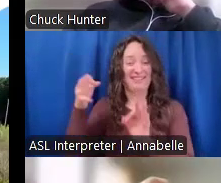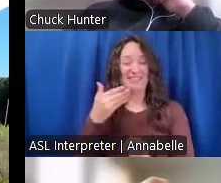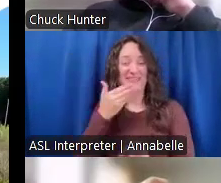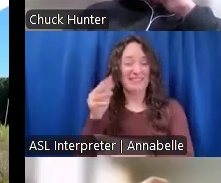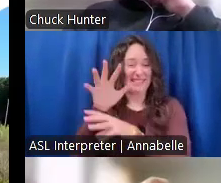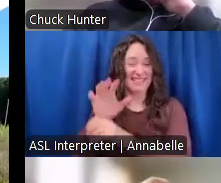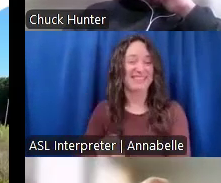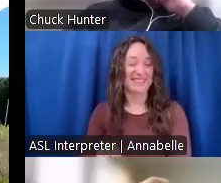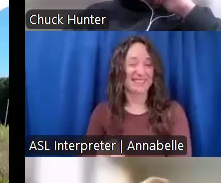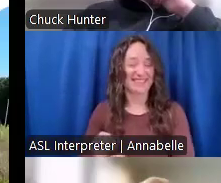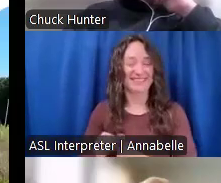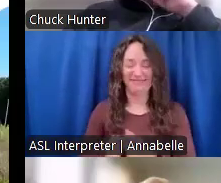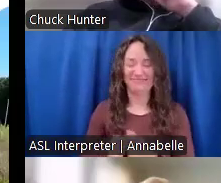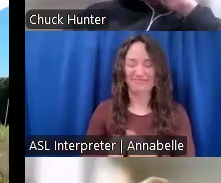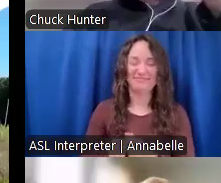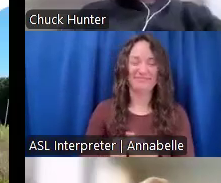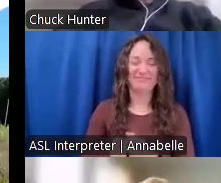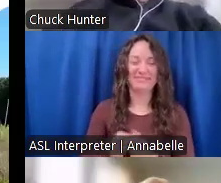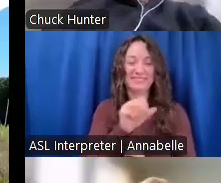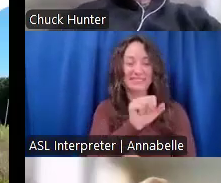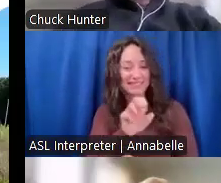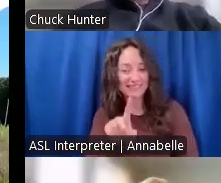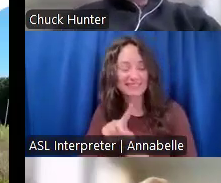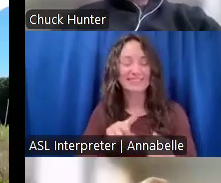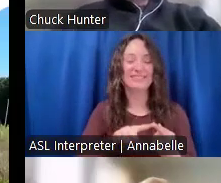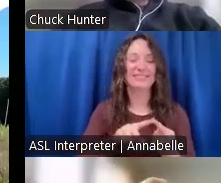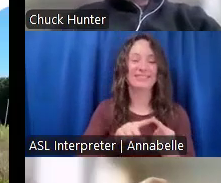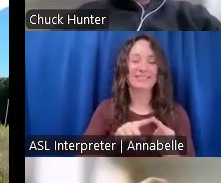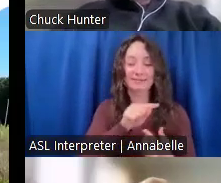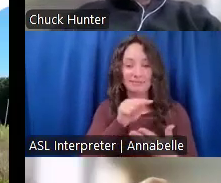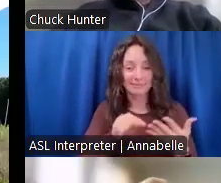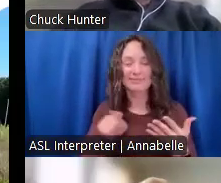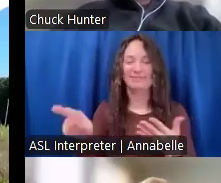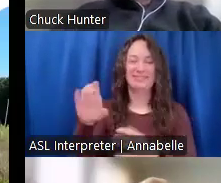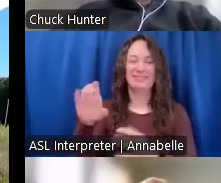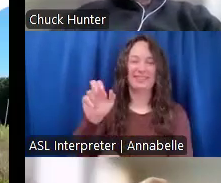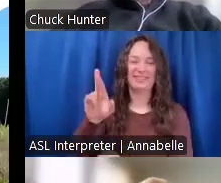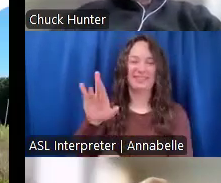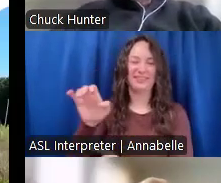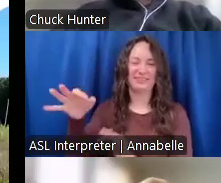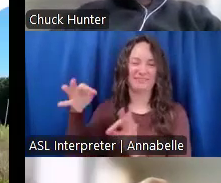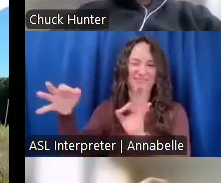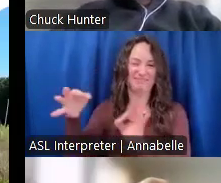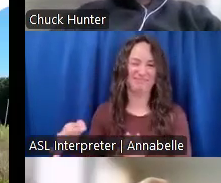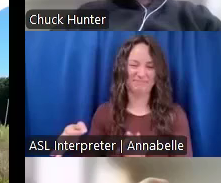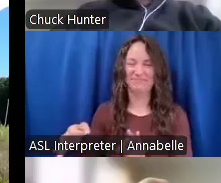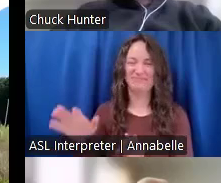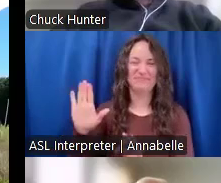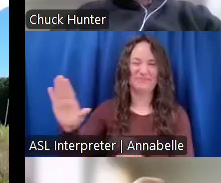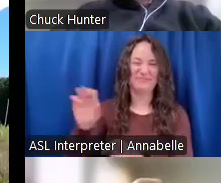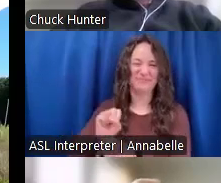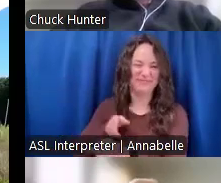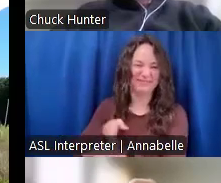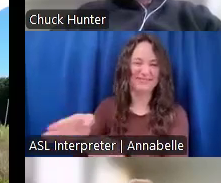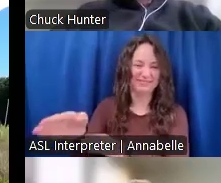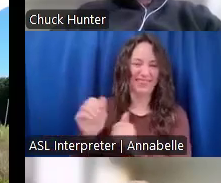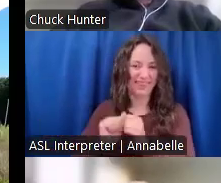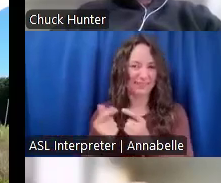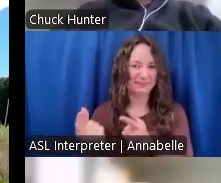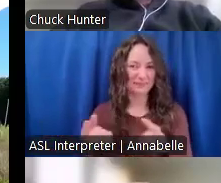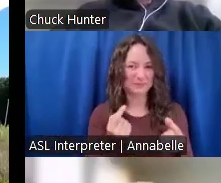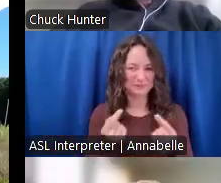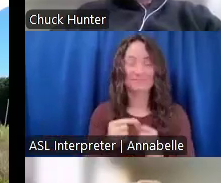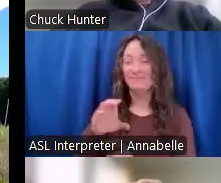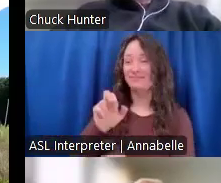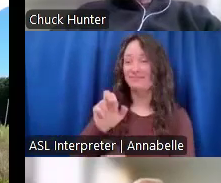about seed zones, et cetera, and hand it over to Carrie to talk a bit more about her realm and how to go about doing some of this. So, Carrie, take